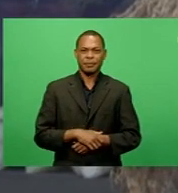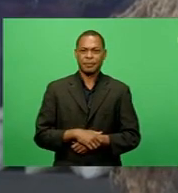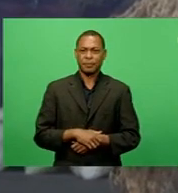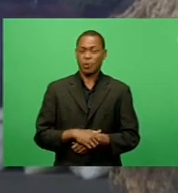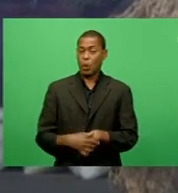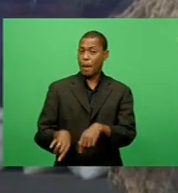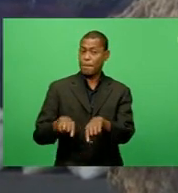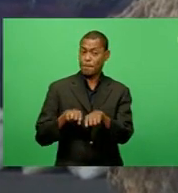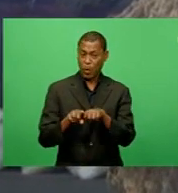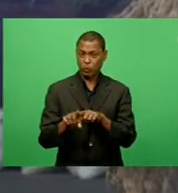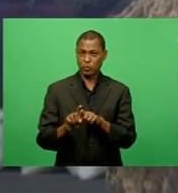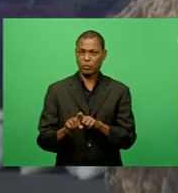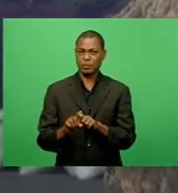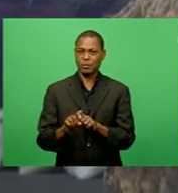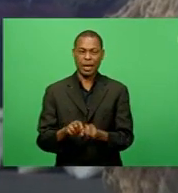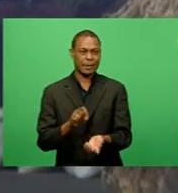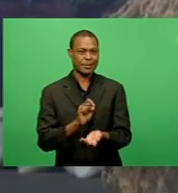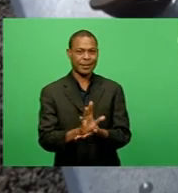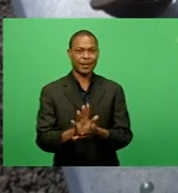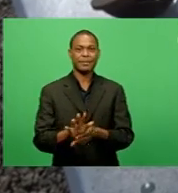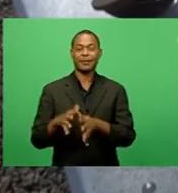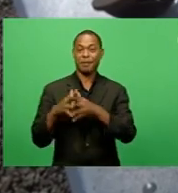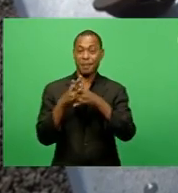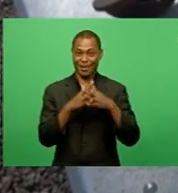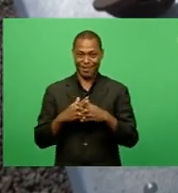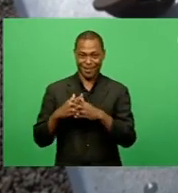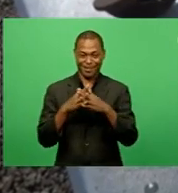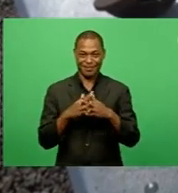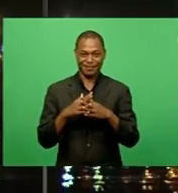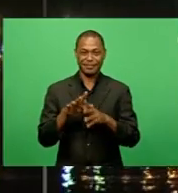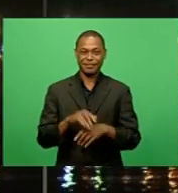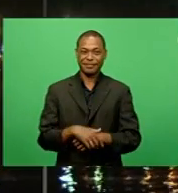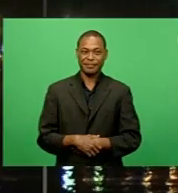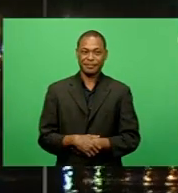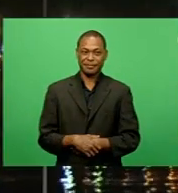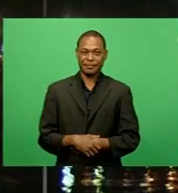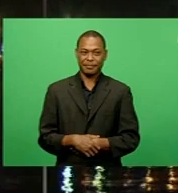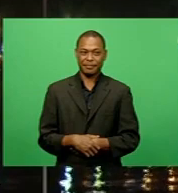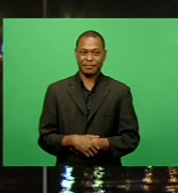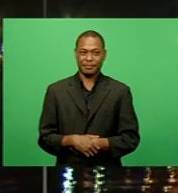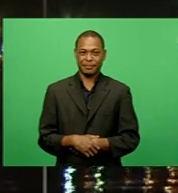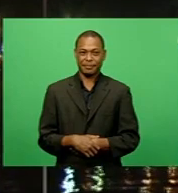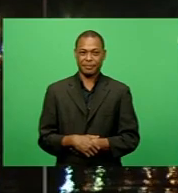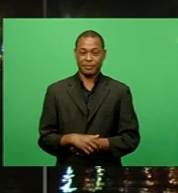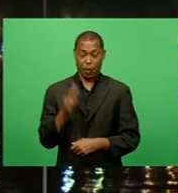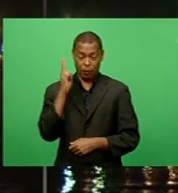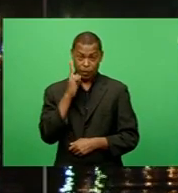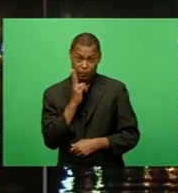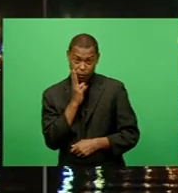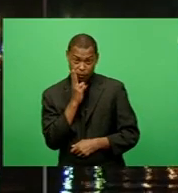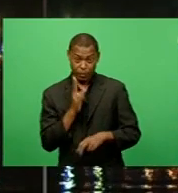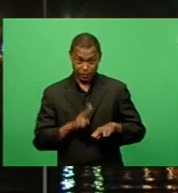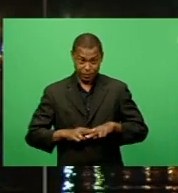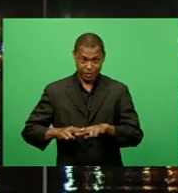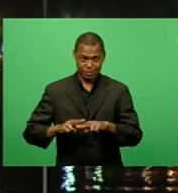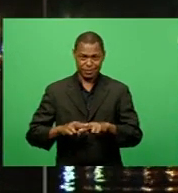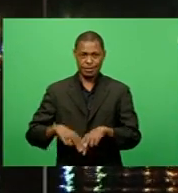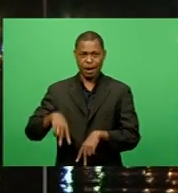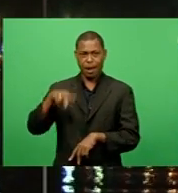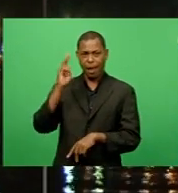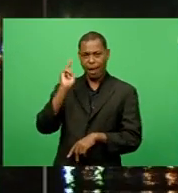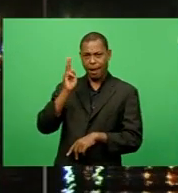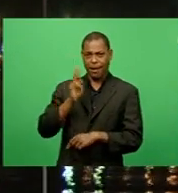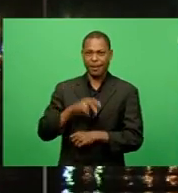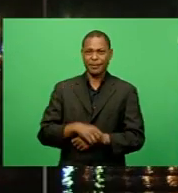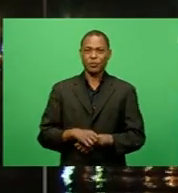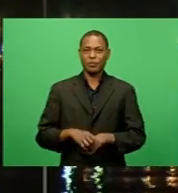which are going to the US market. Kritika Kumar, FBC News. Vodafone Fiji is ready to once again launch its